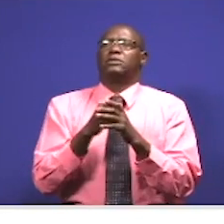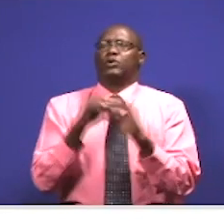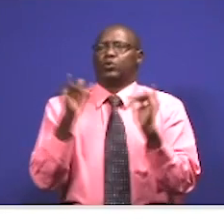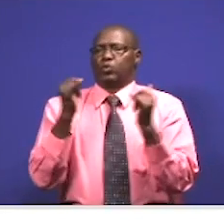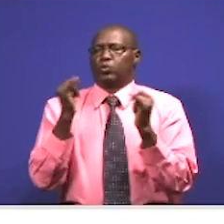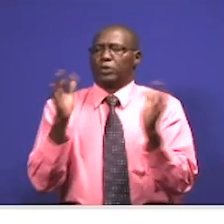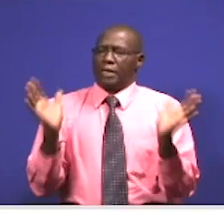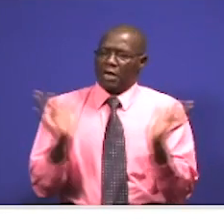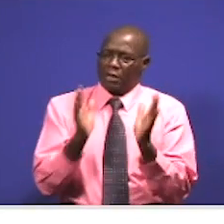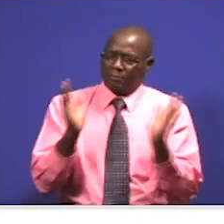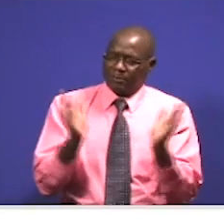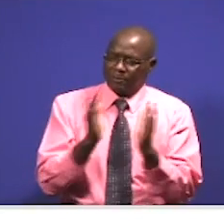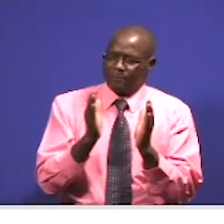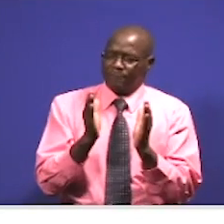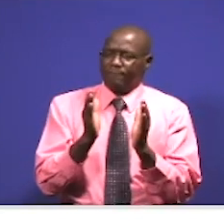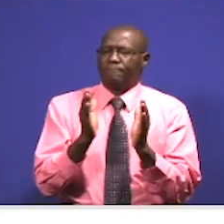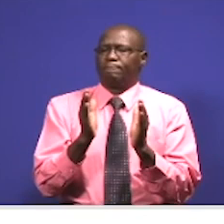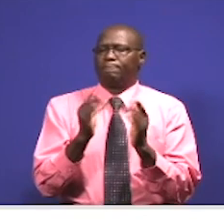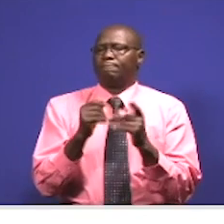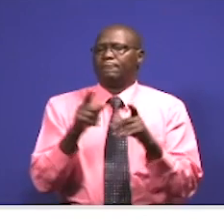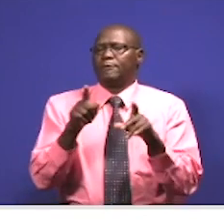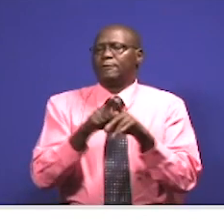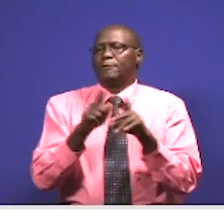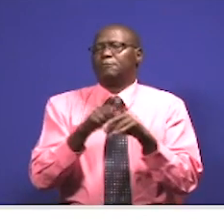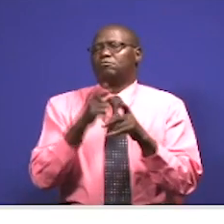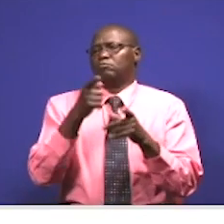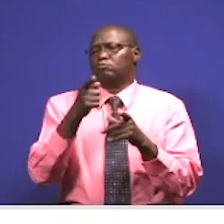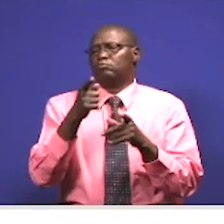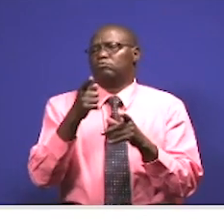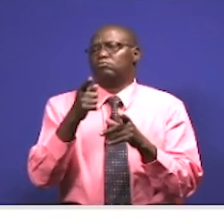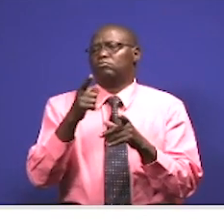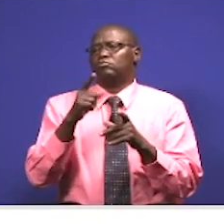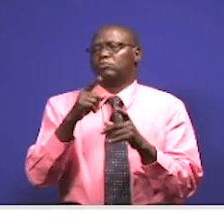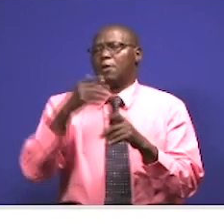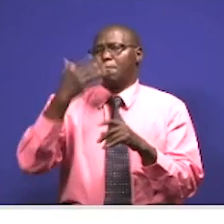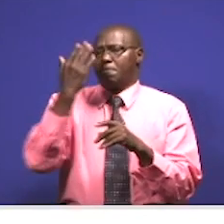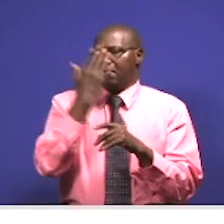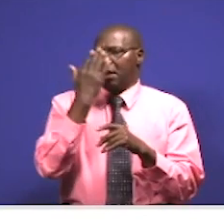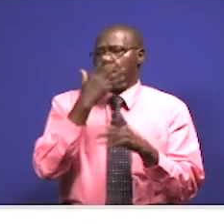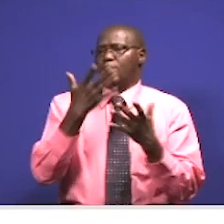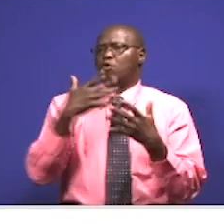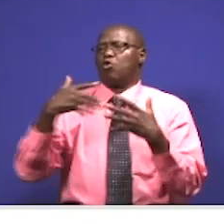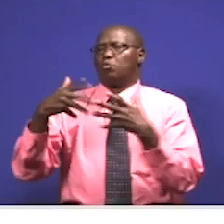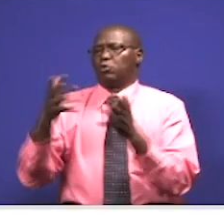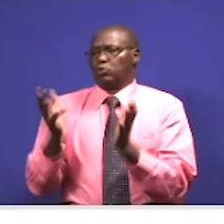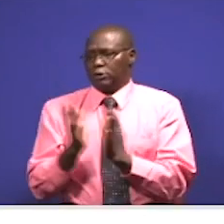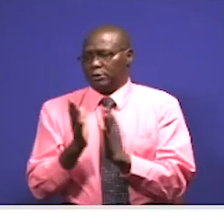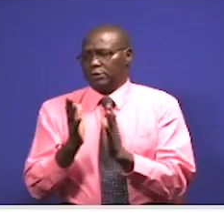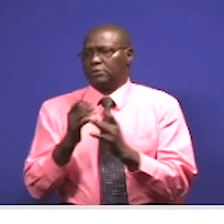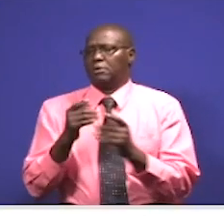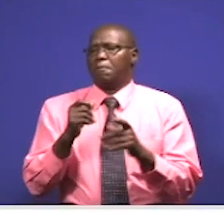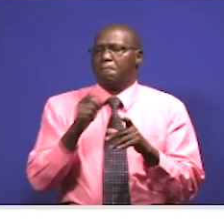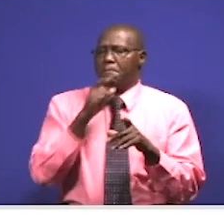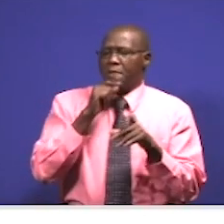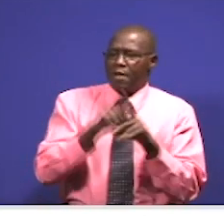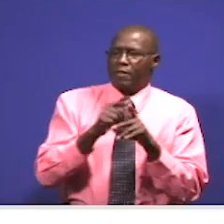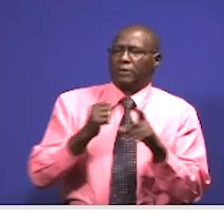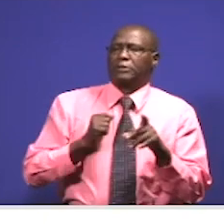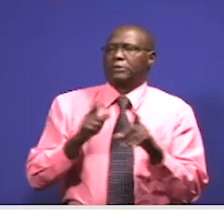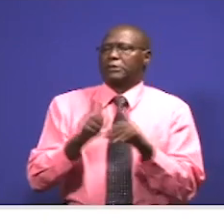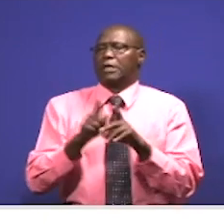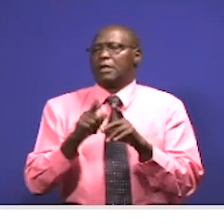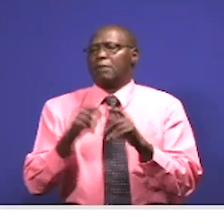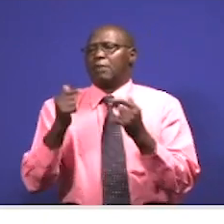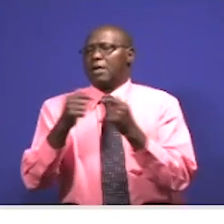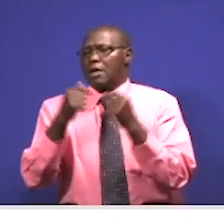kukumbatiwa, waweze kuonekana kama kio cha jamii, waweze kuonekana kama mandugu, madada, wasionekane kama ni maadui katika jamii,